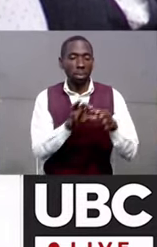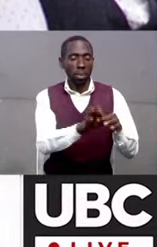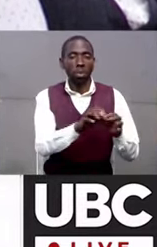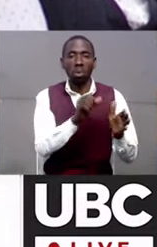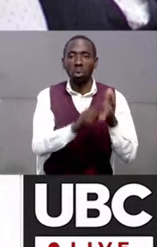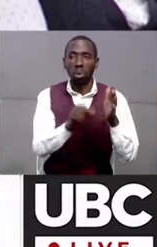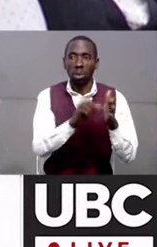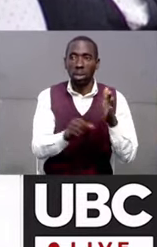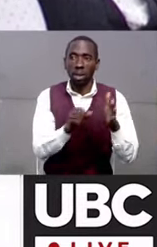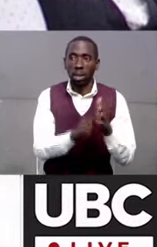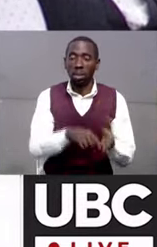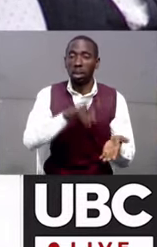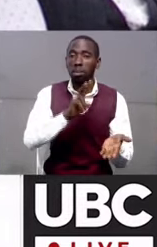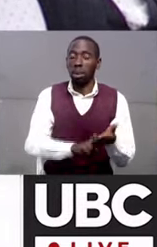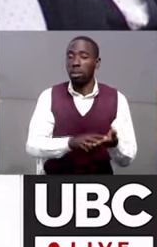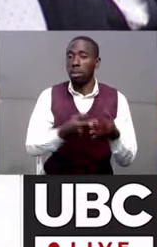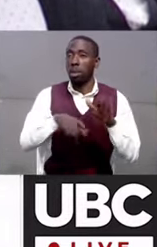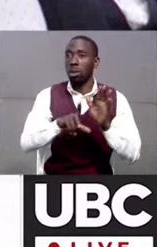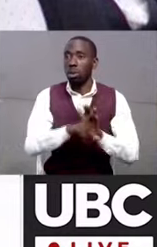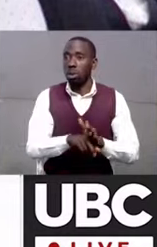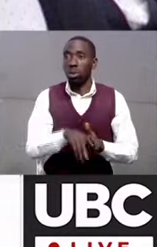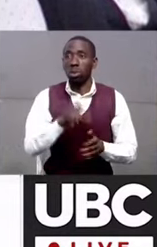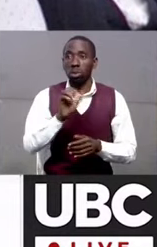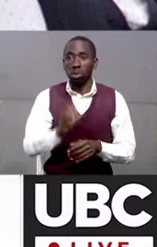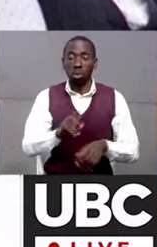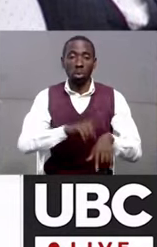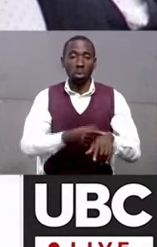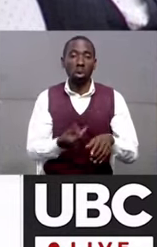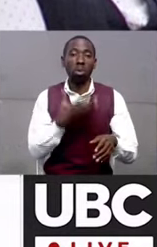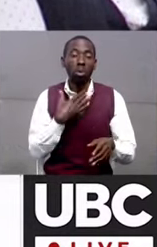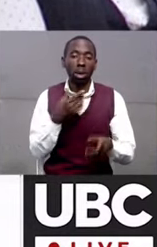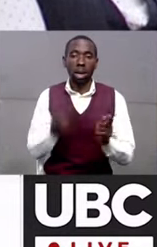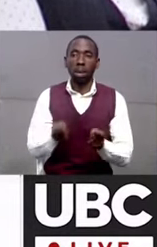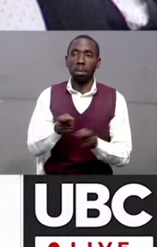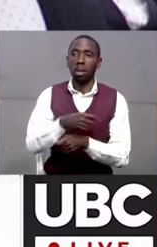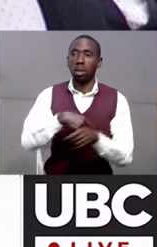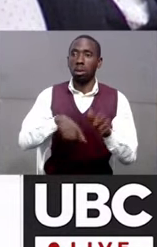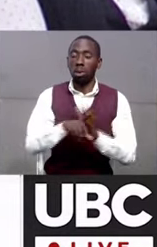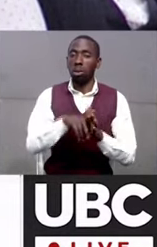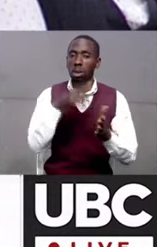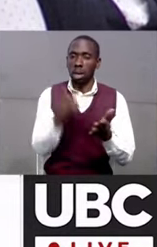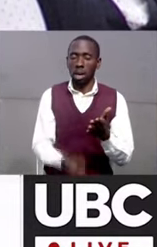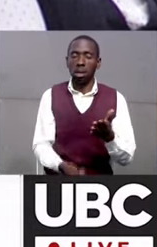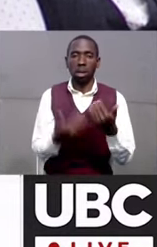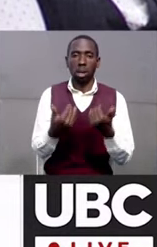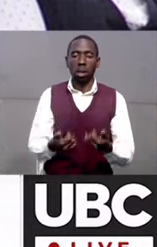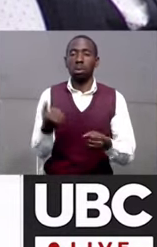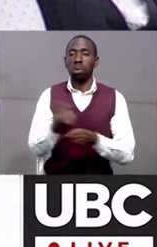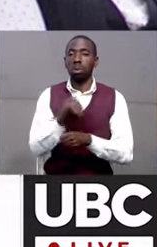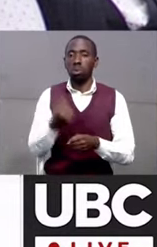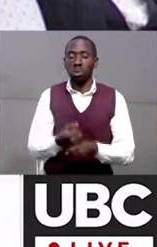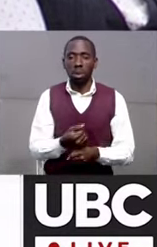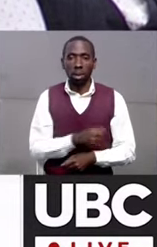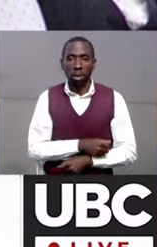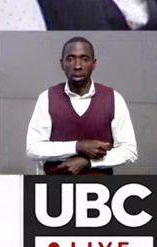that we are actually passing a law. And when you want to amend the law, which is what you are doing, you come here through a